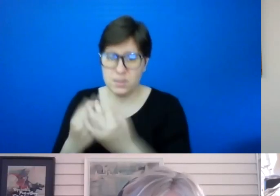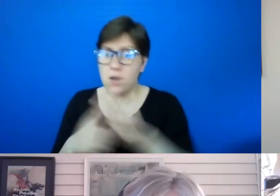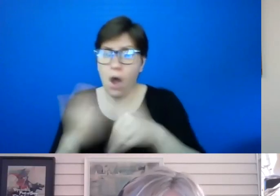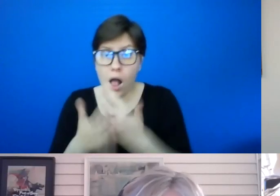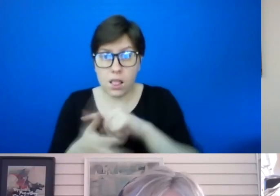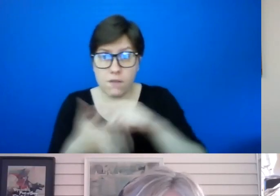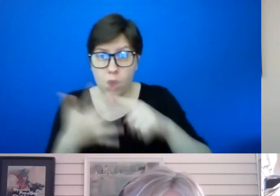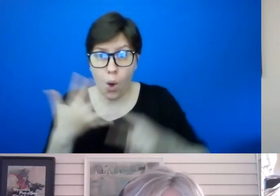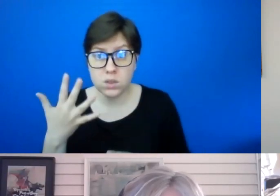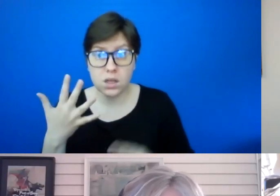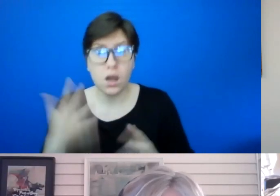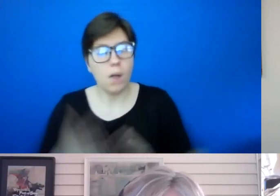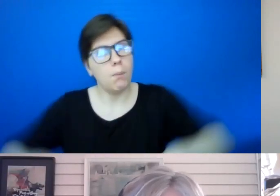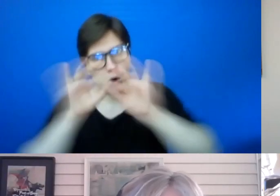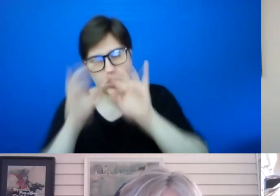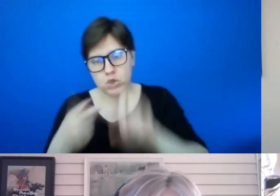me.